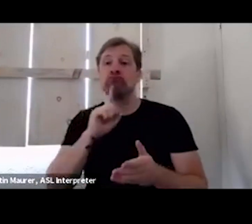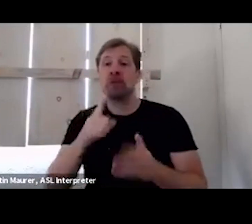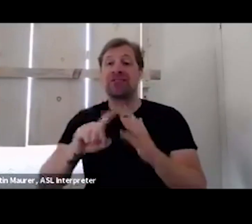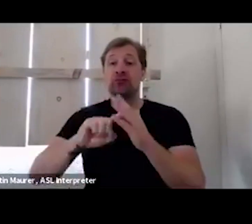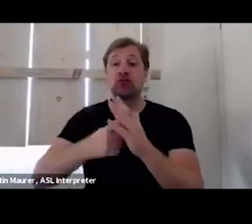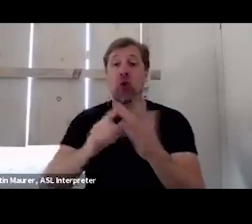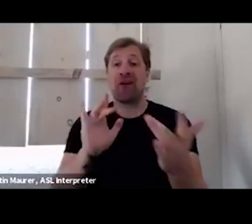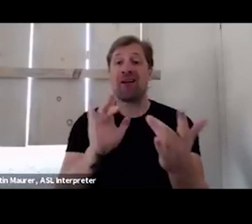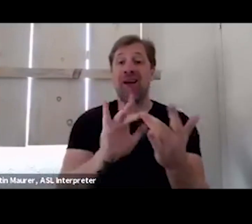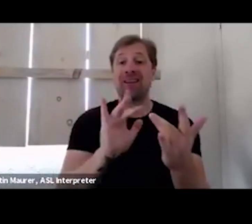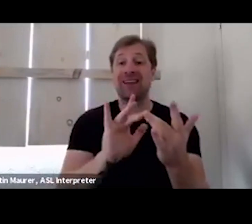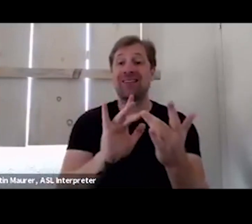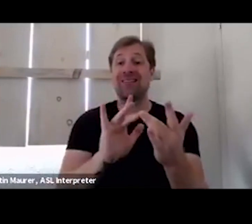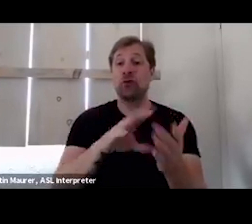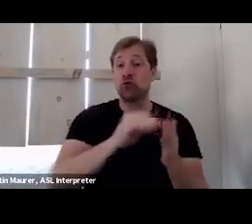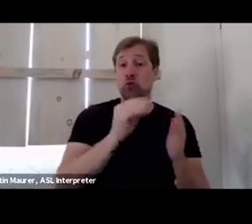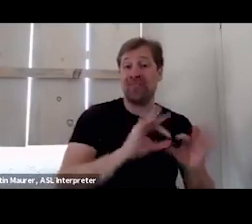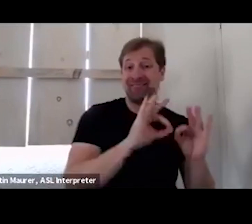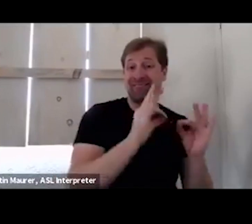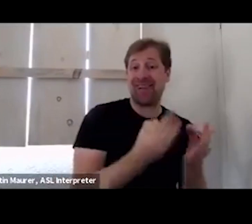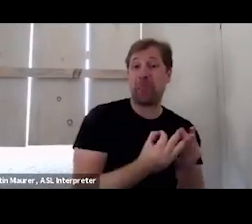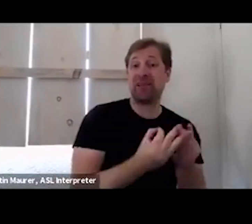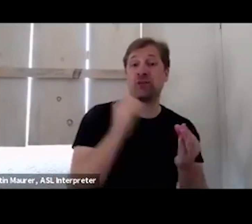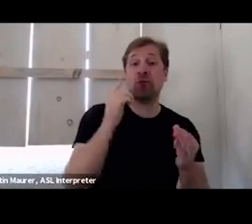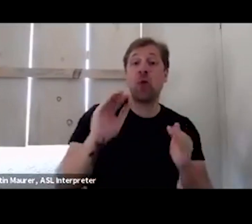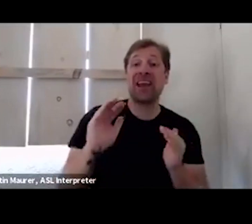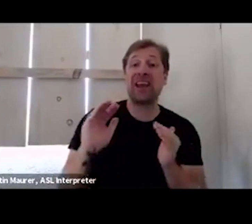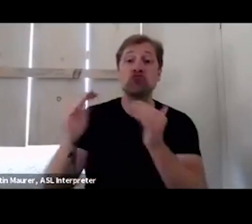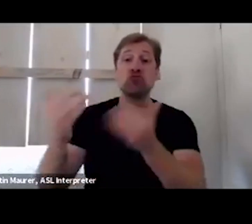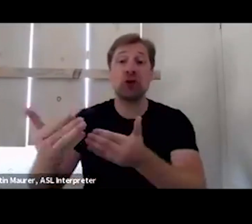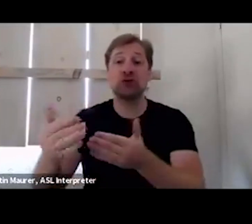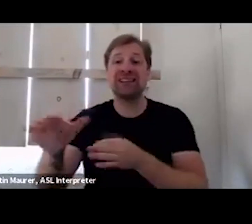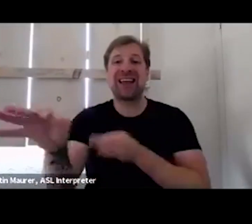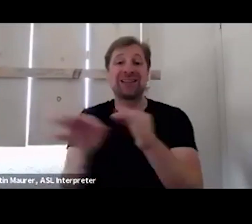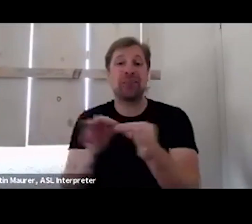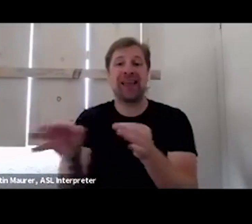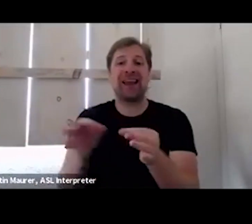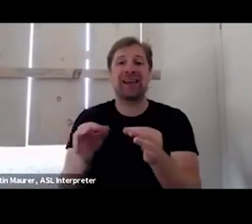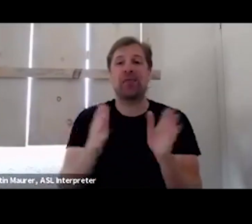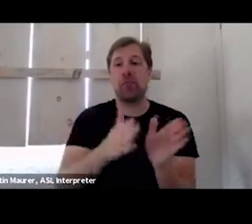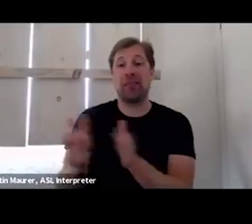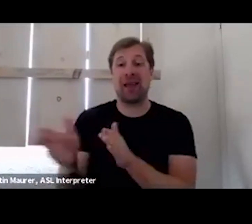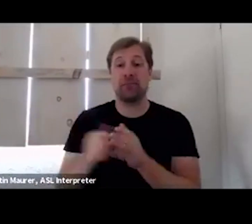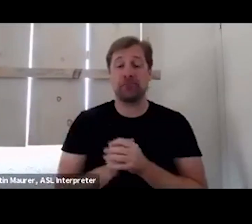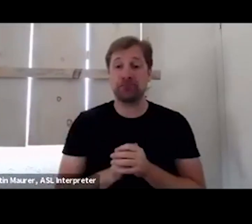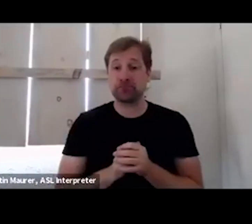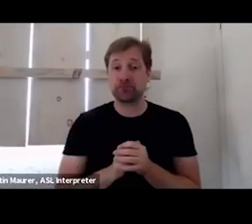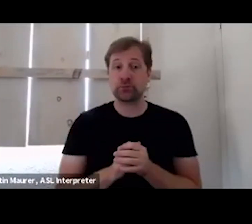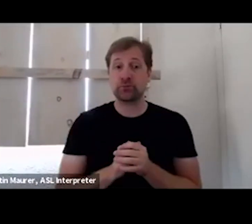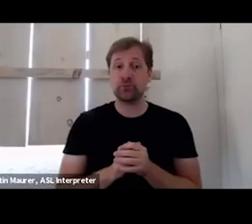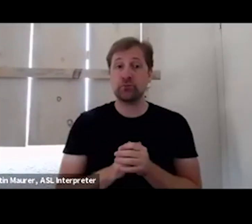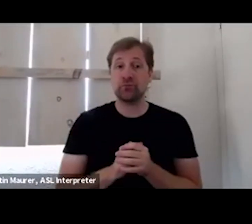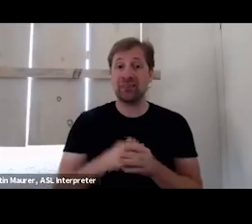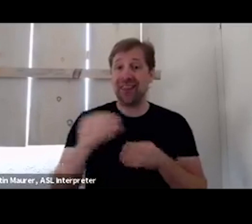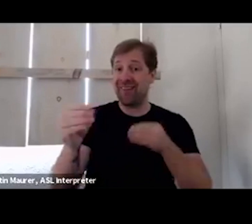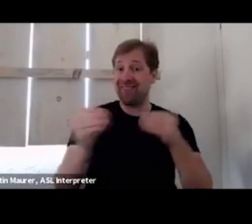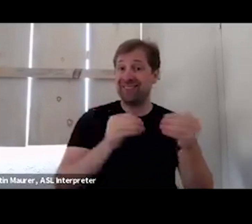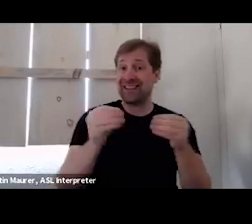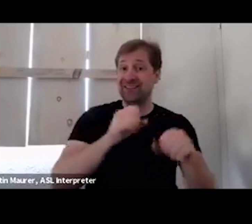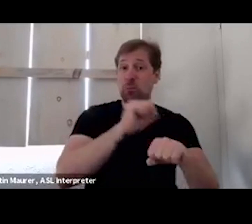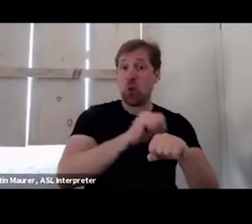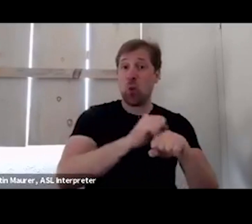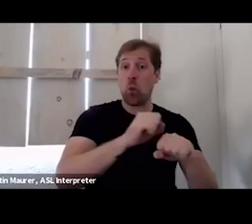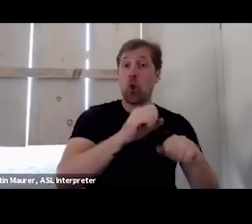students and families for introductions and explaining procedures. A flexible work schedule for